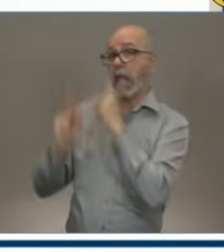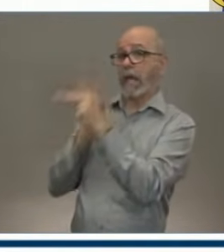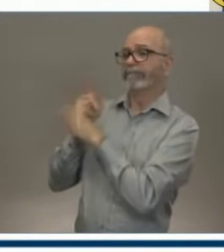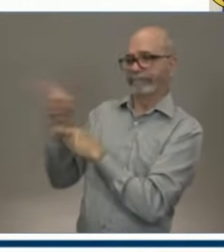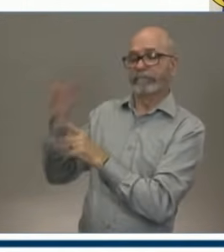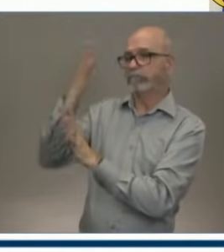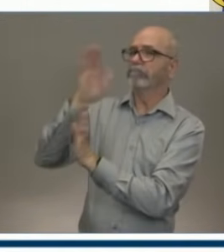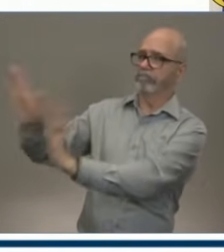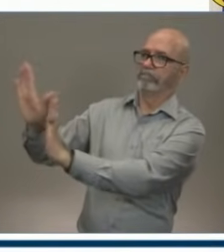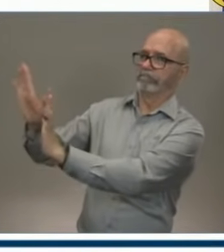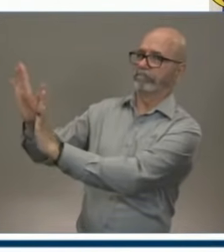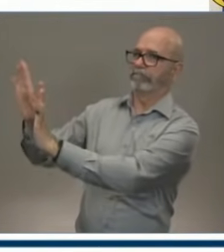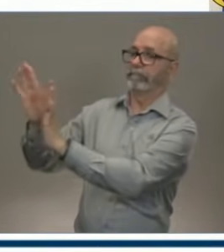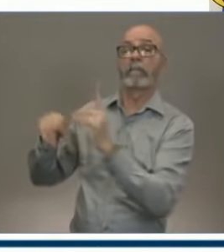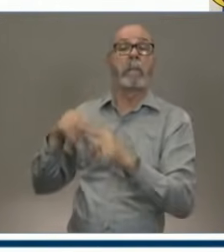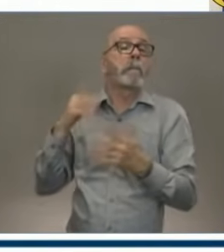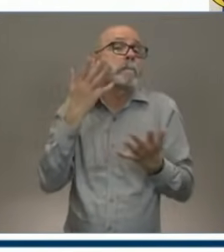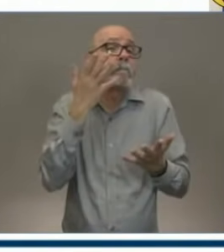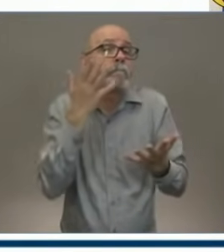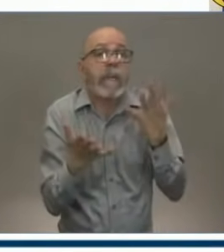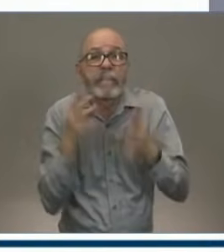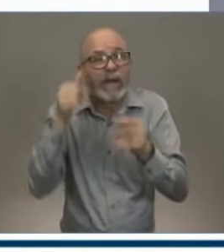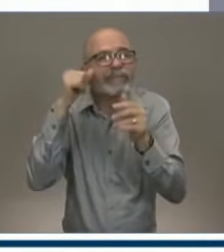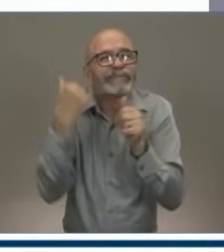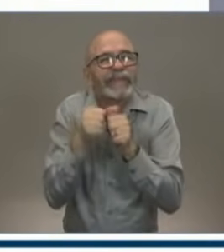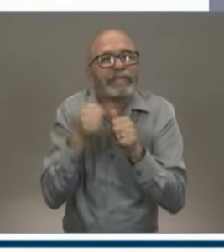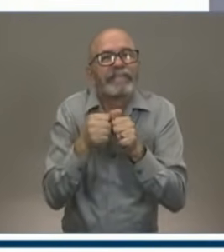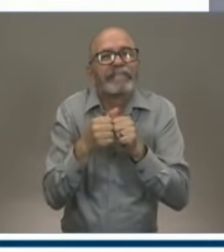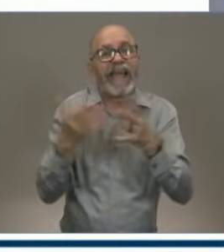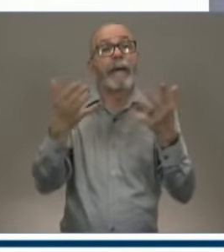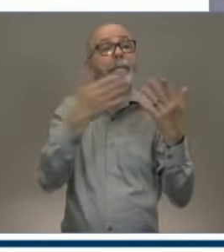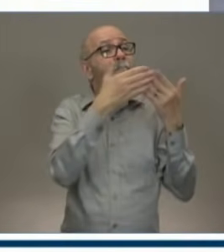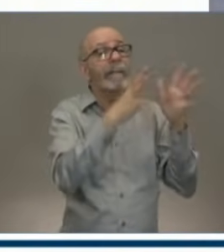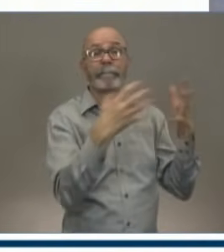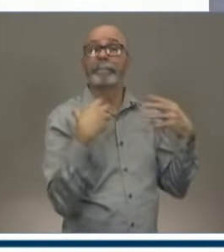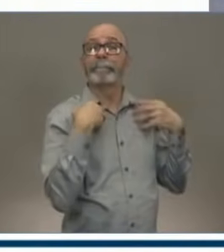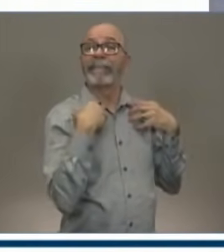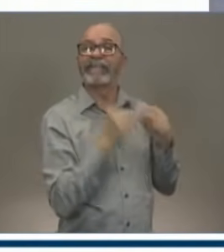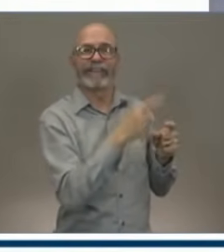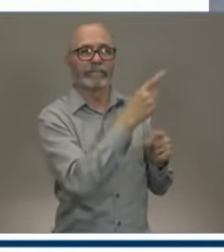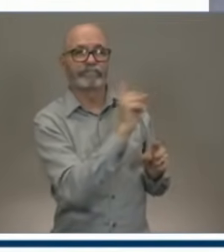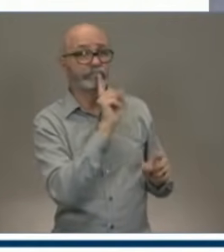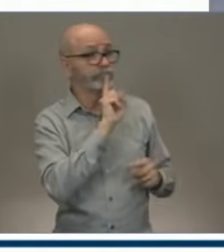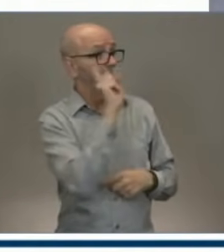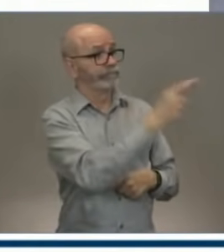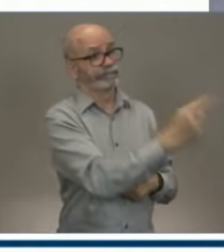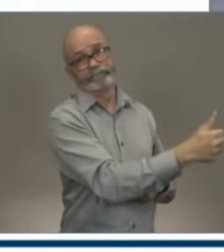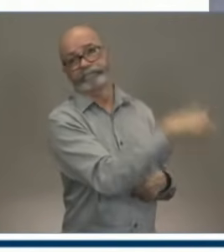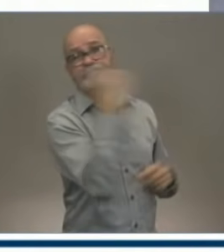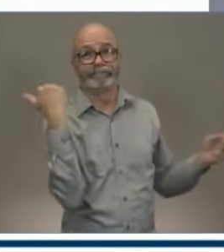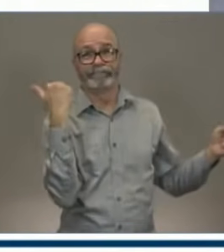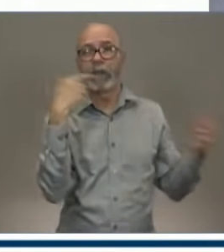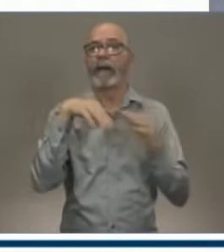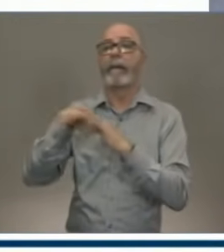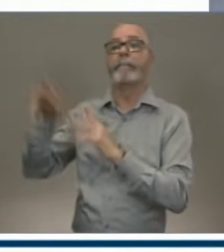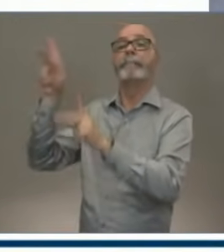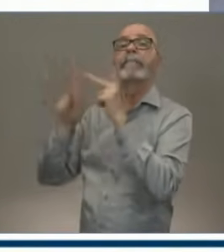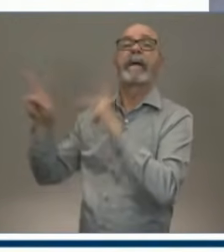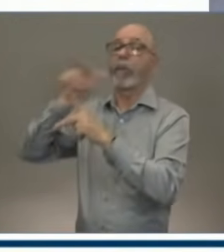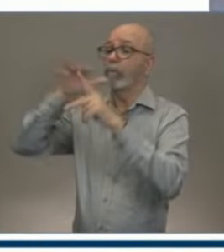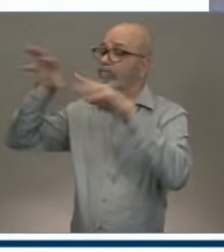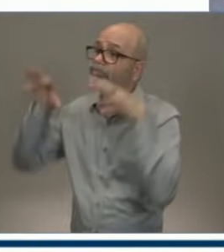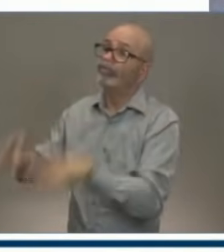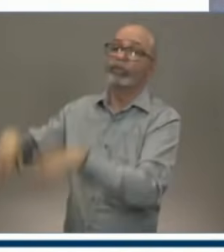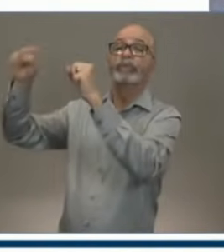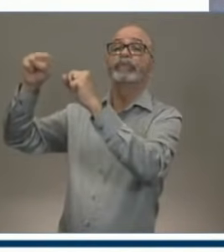we changed the public health order that not only those that are hosting and holding the event the potential of being charged, but